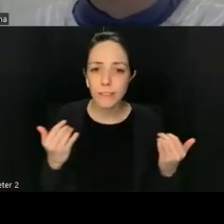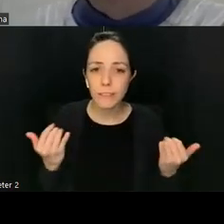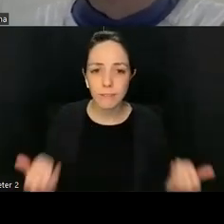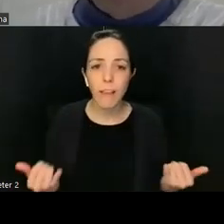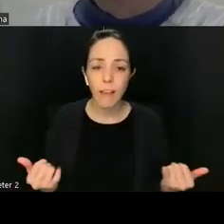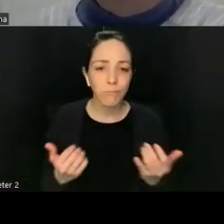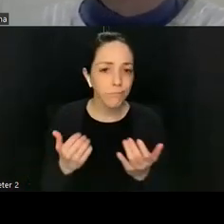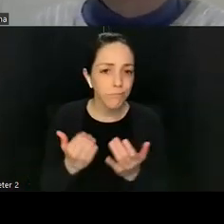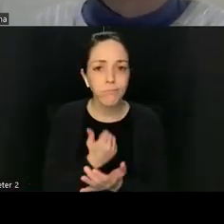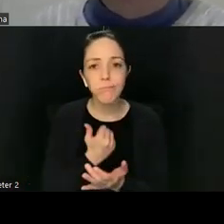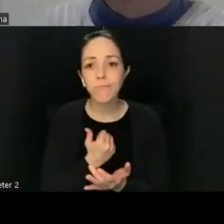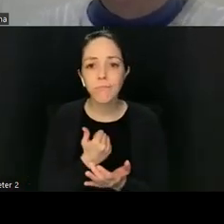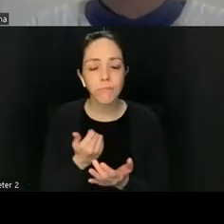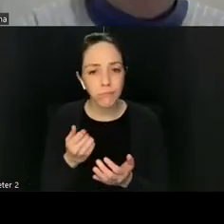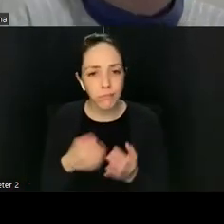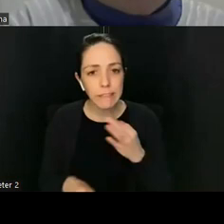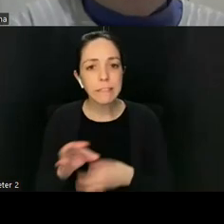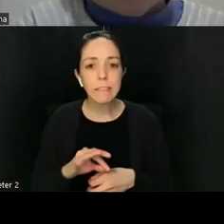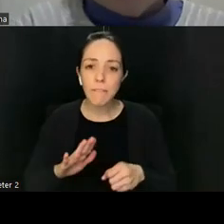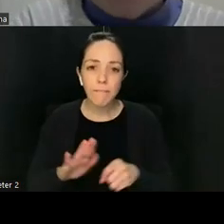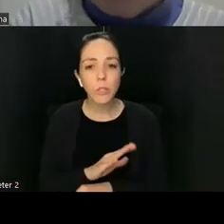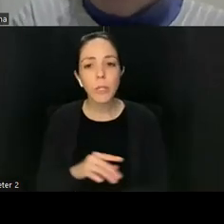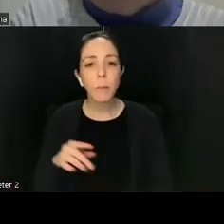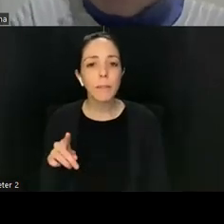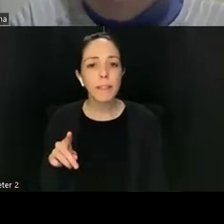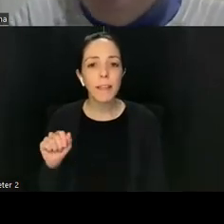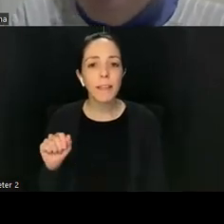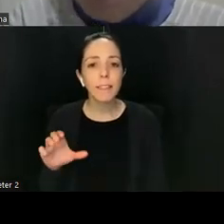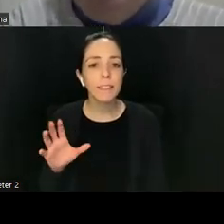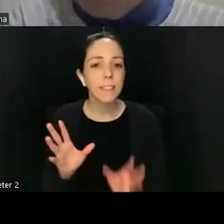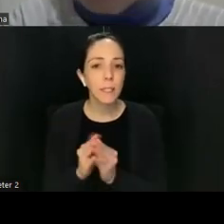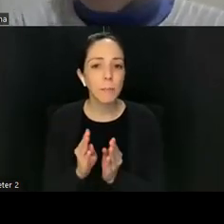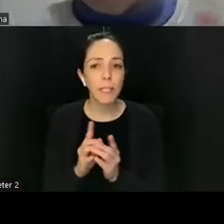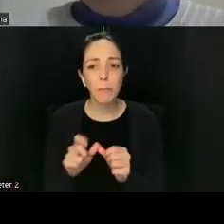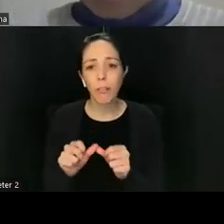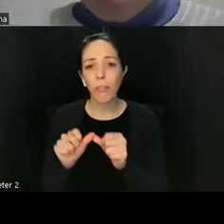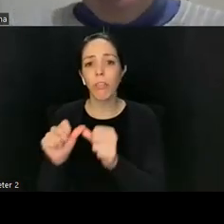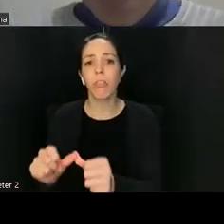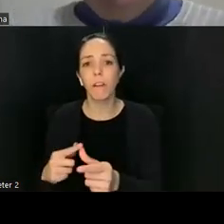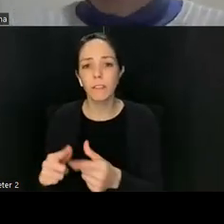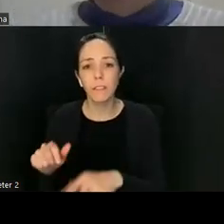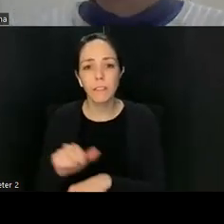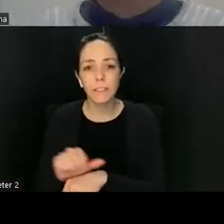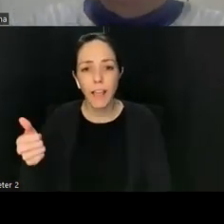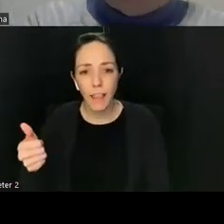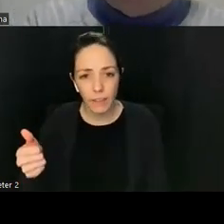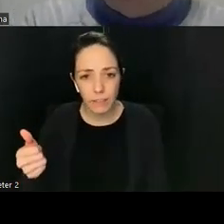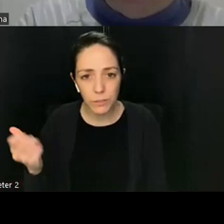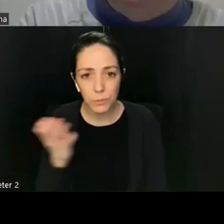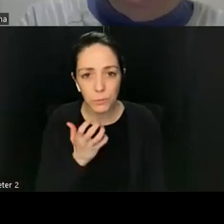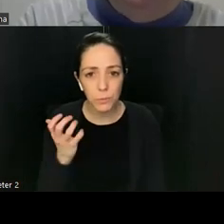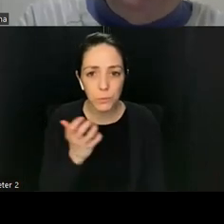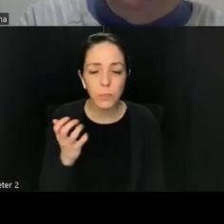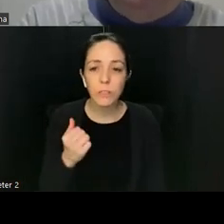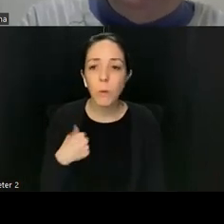meeting, and then we might end up, you know, being there till 10 o'clock. So just a thought,